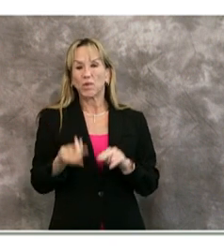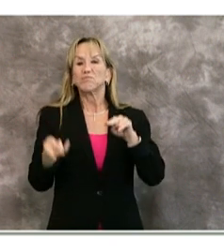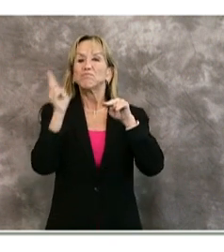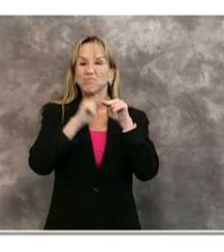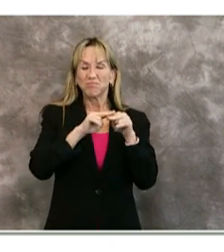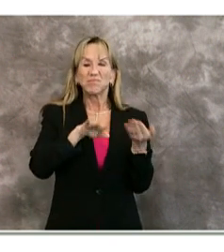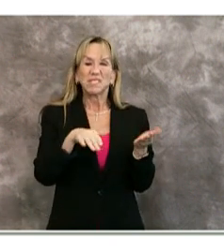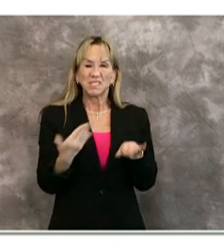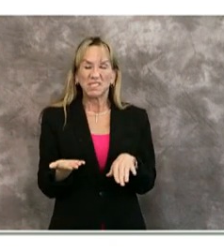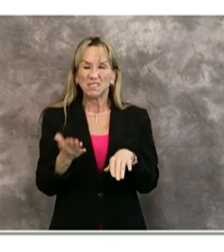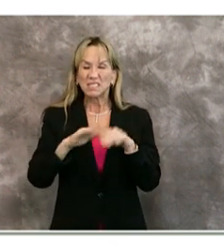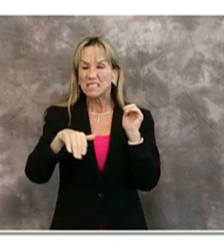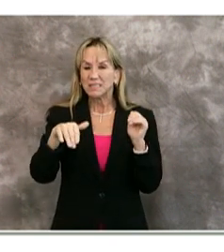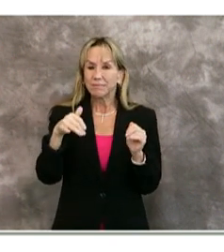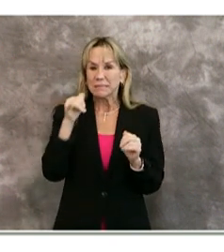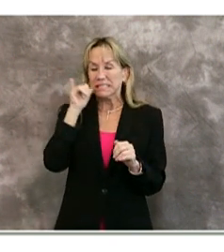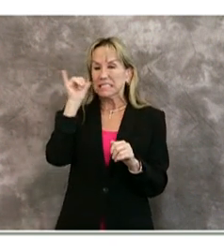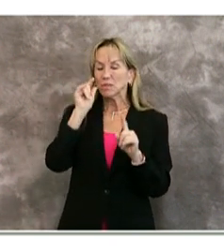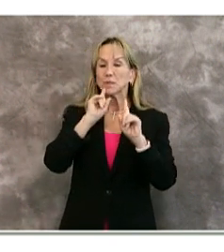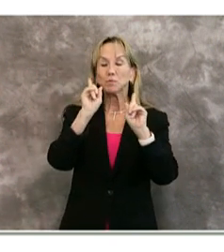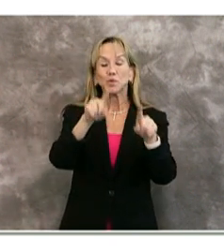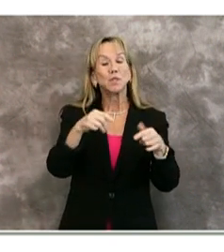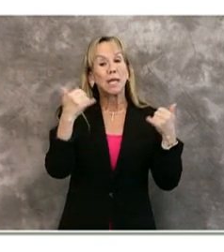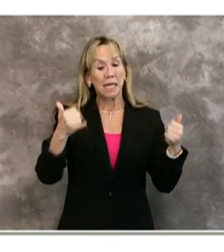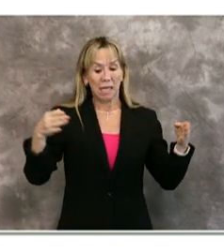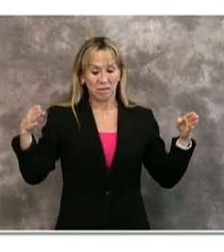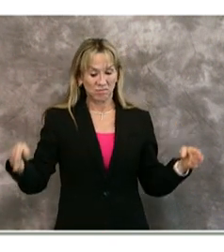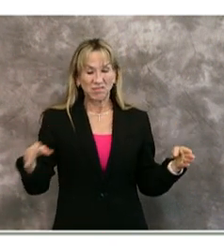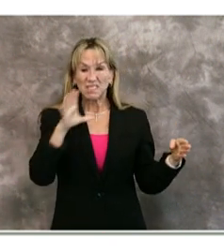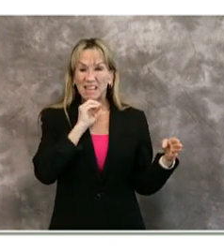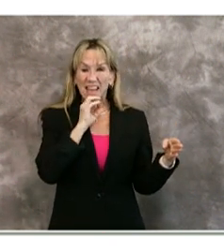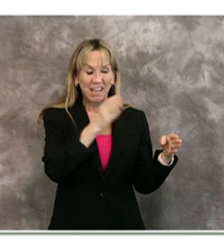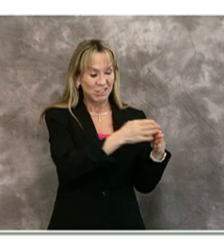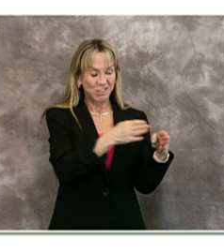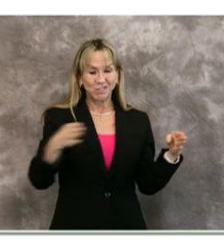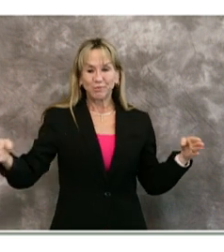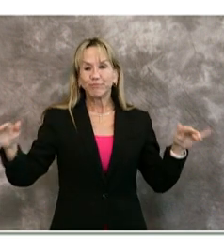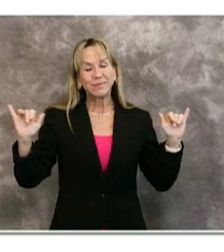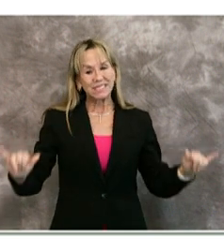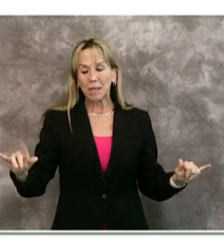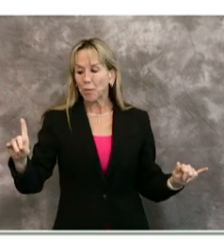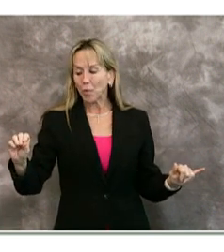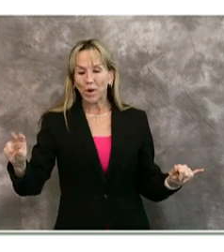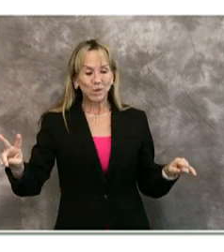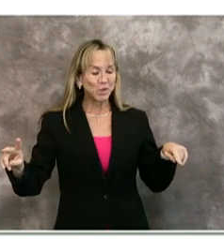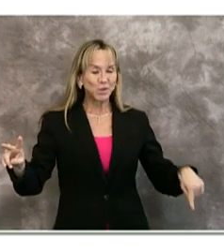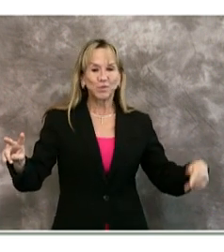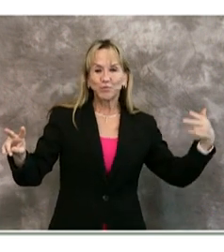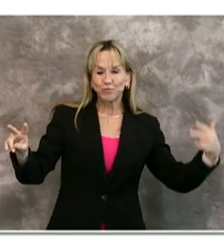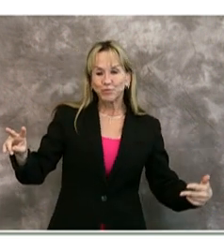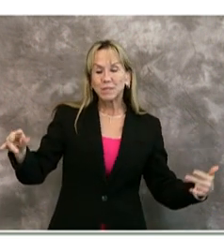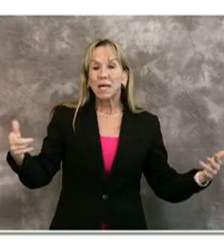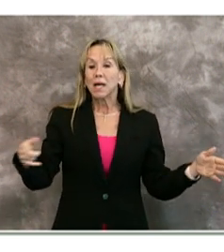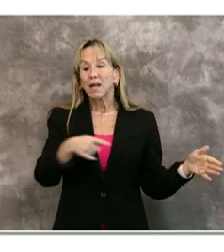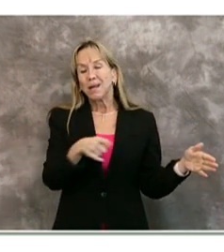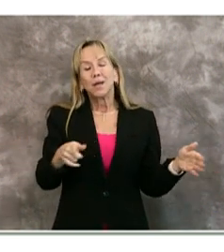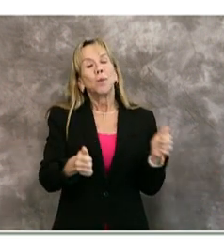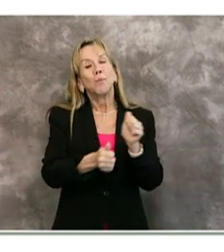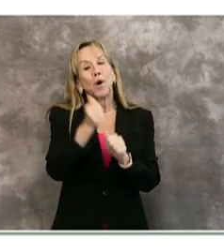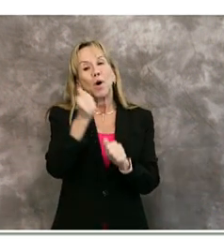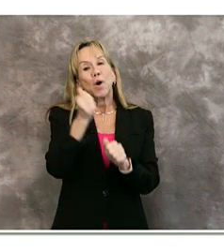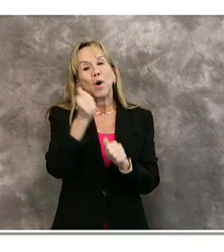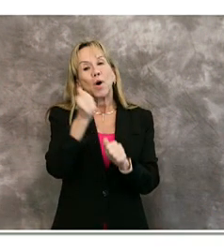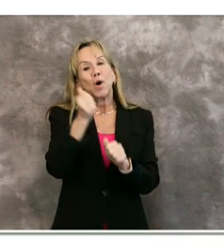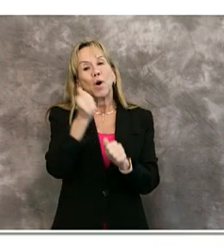not changed from 3 months to 102 years of age. Gender is the same, 51%